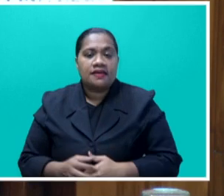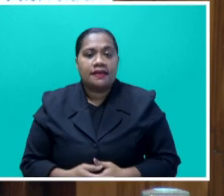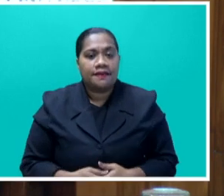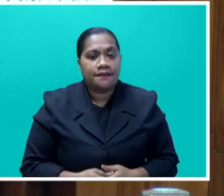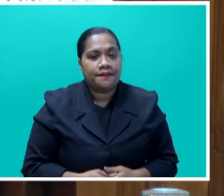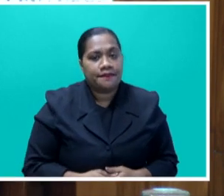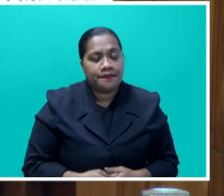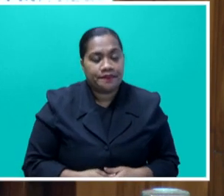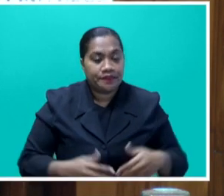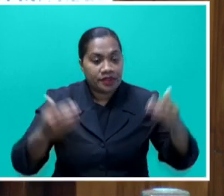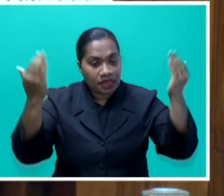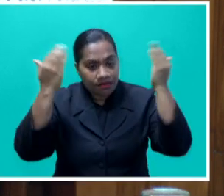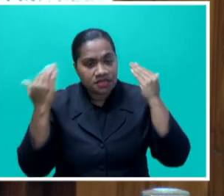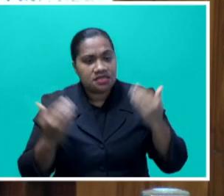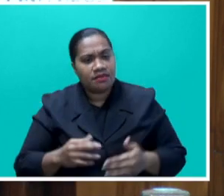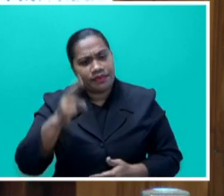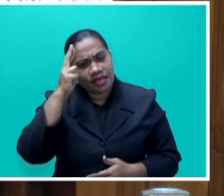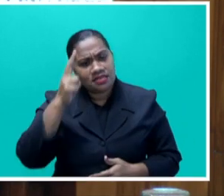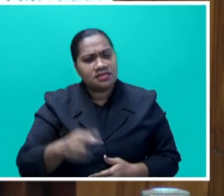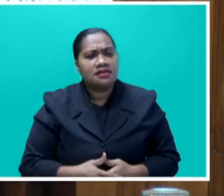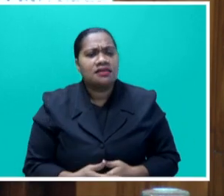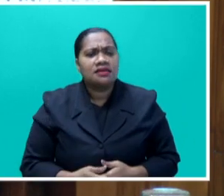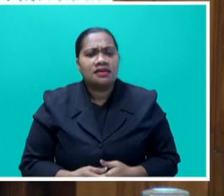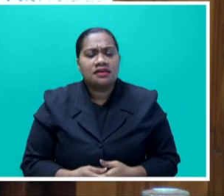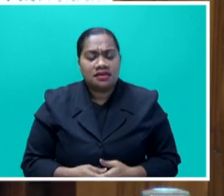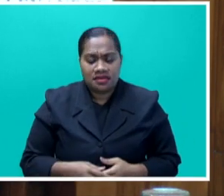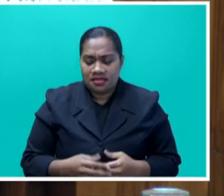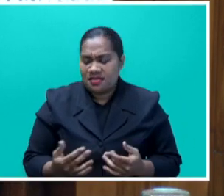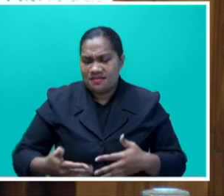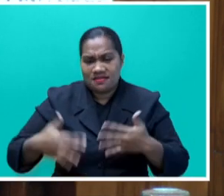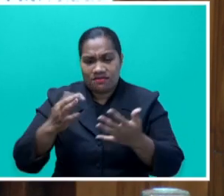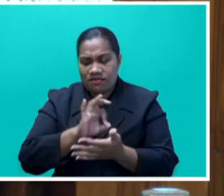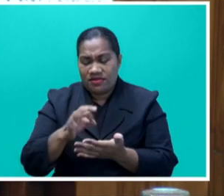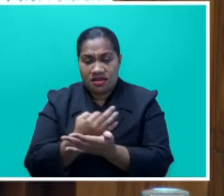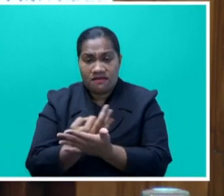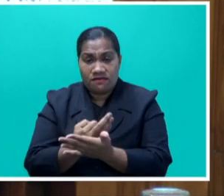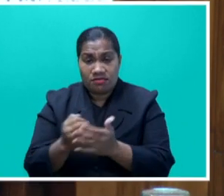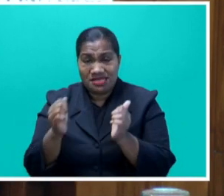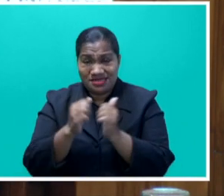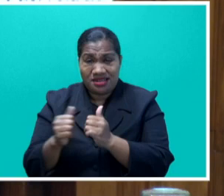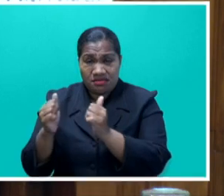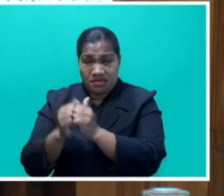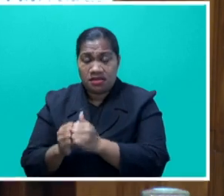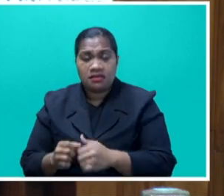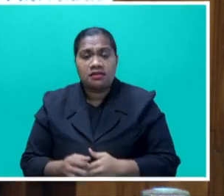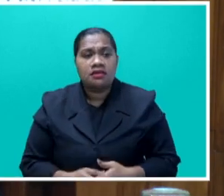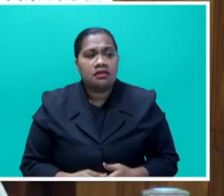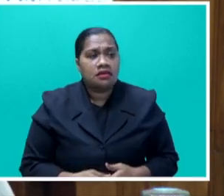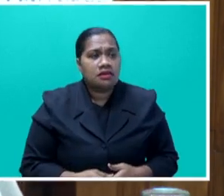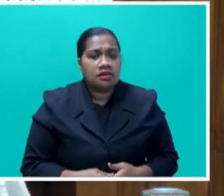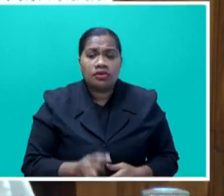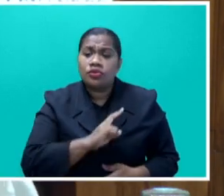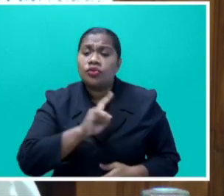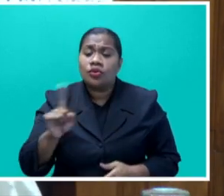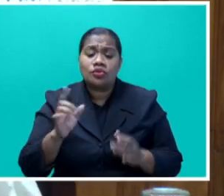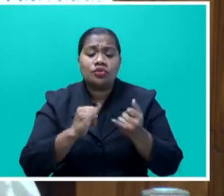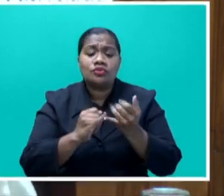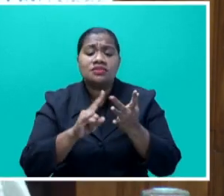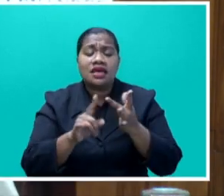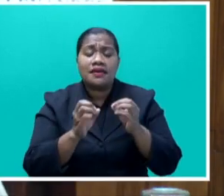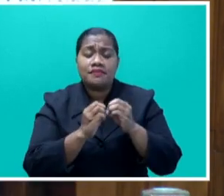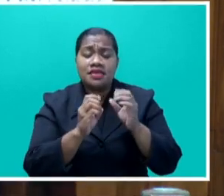sir, a number of informal settlements now have roads for their vehicles. You just have to go to Siberia,